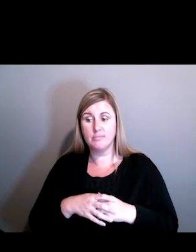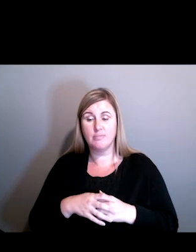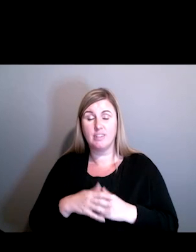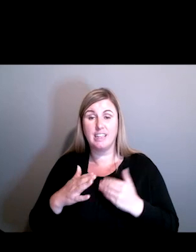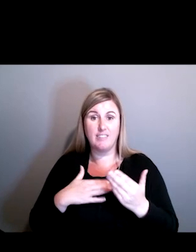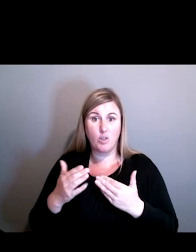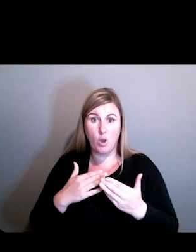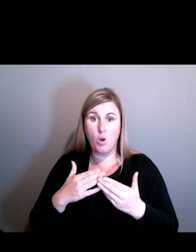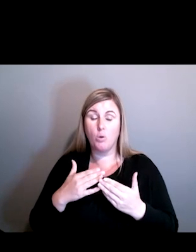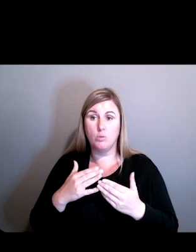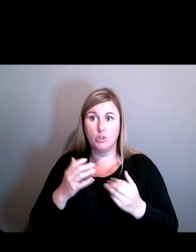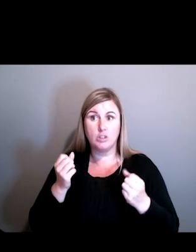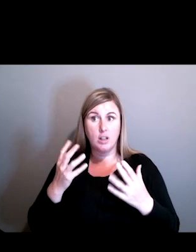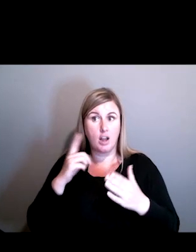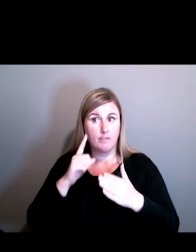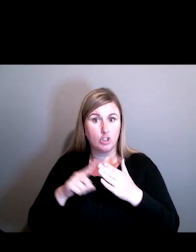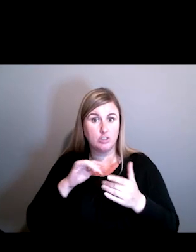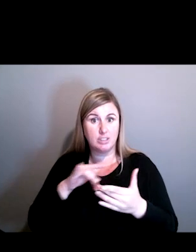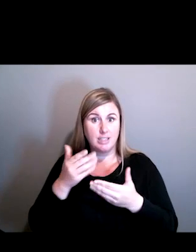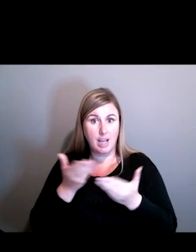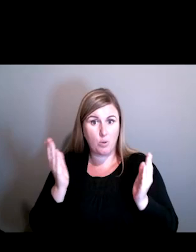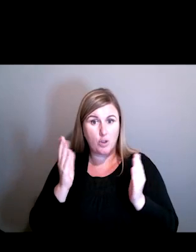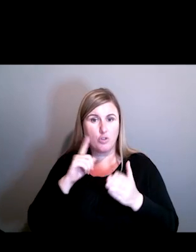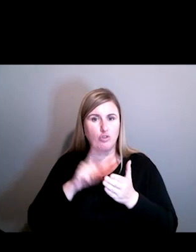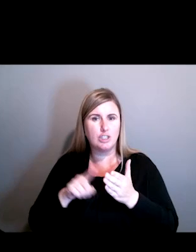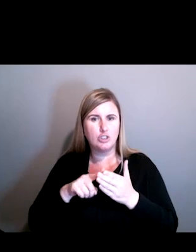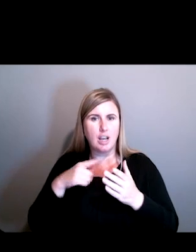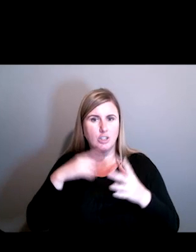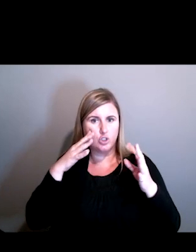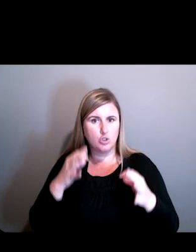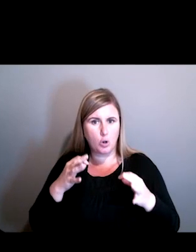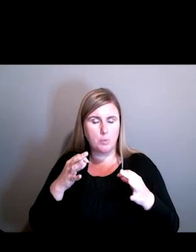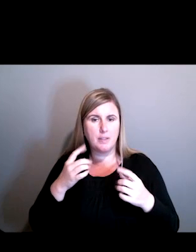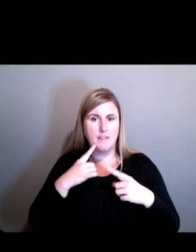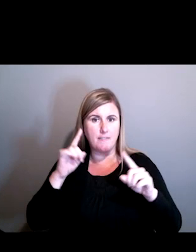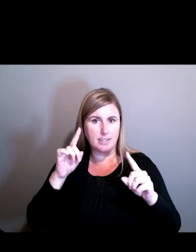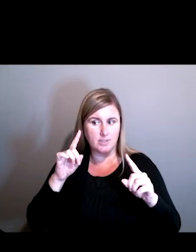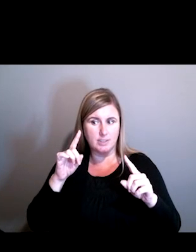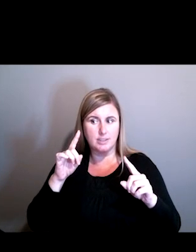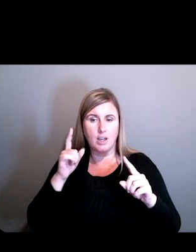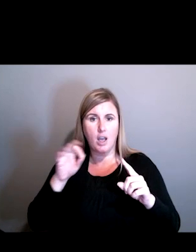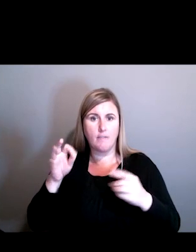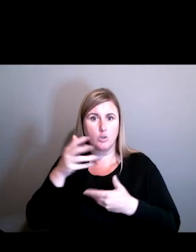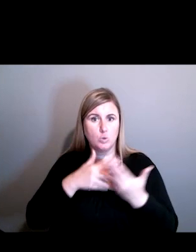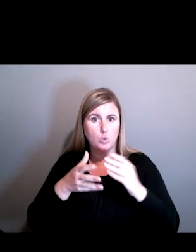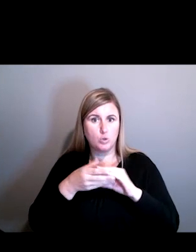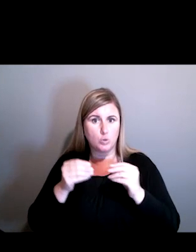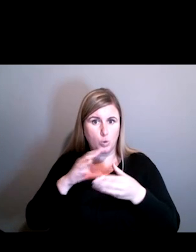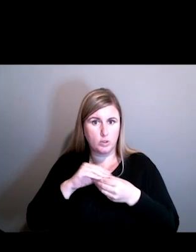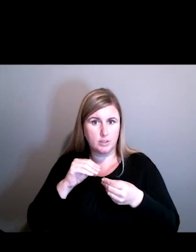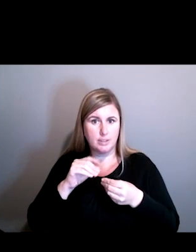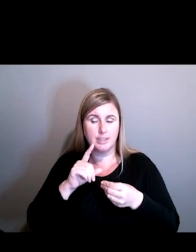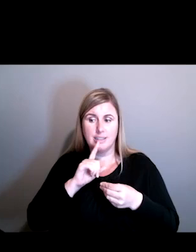are a lot of research studies out there, the research has determined that the effectiveness of social stories is